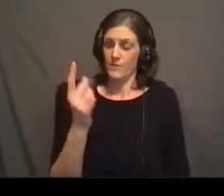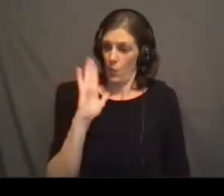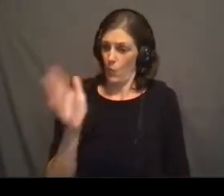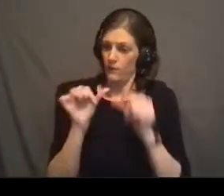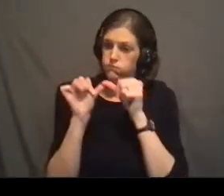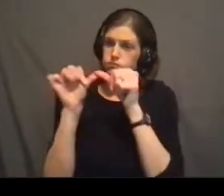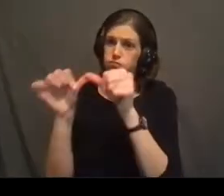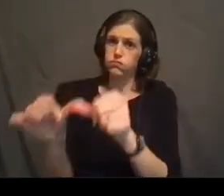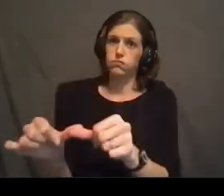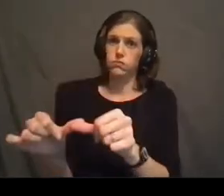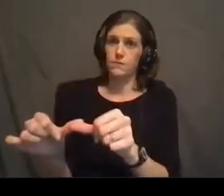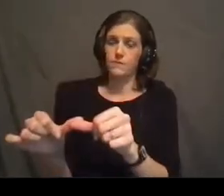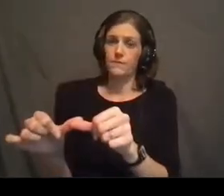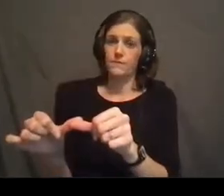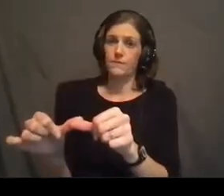remain.